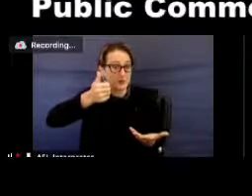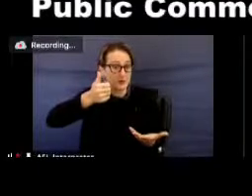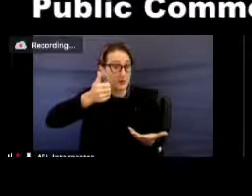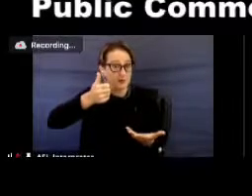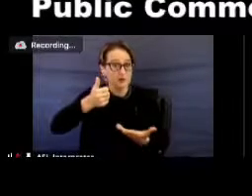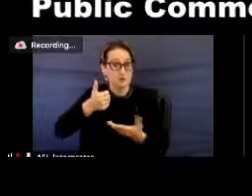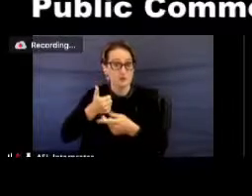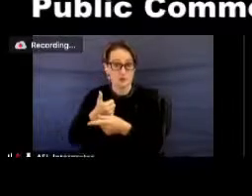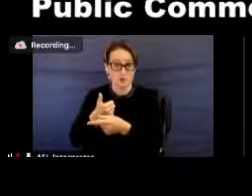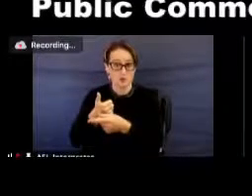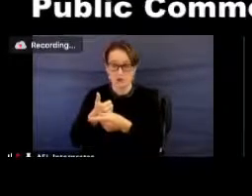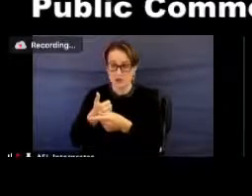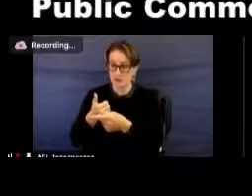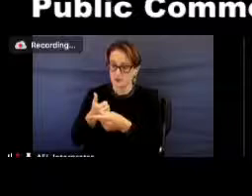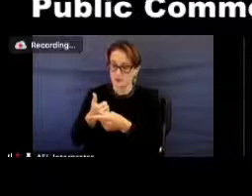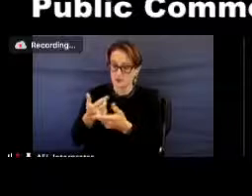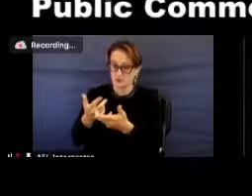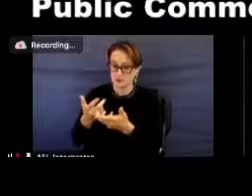litigation window,